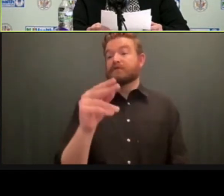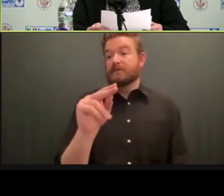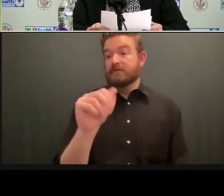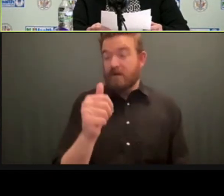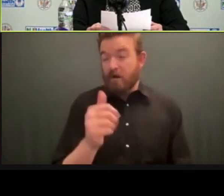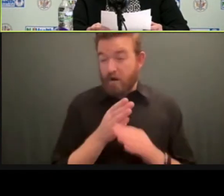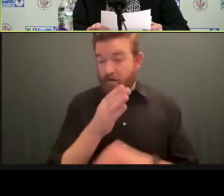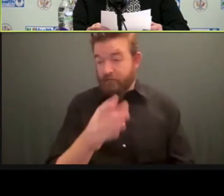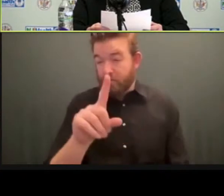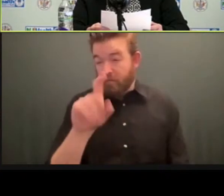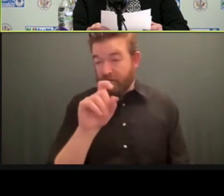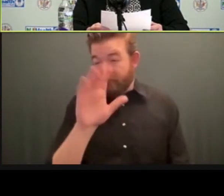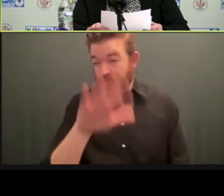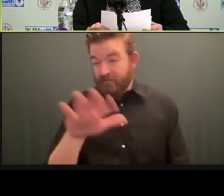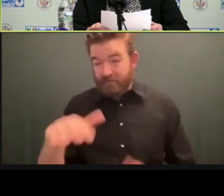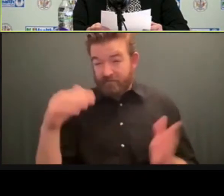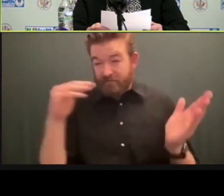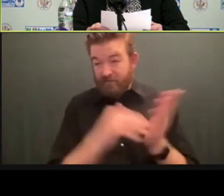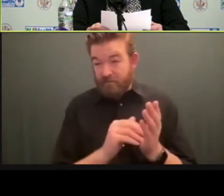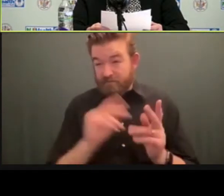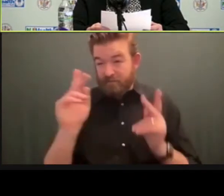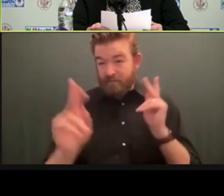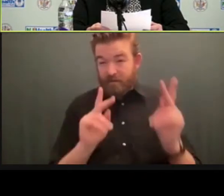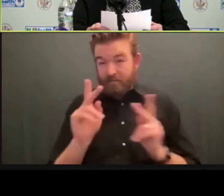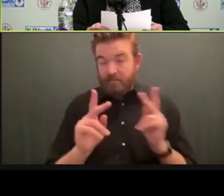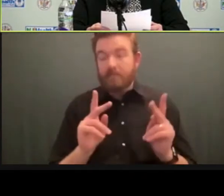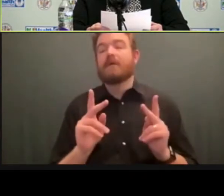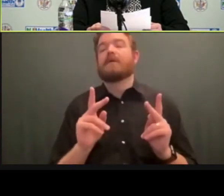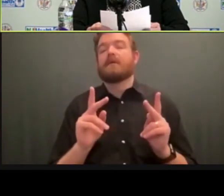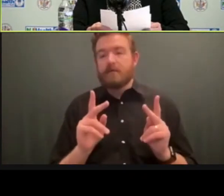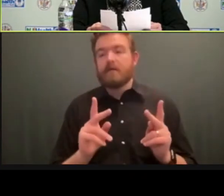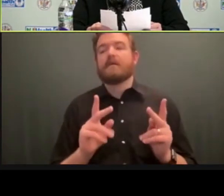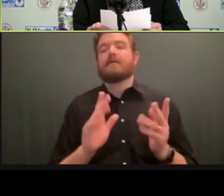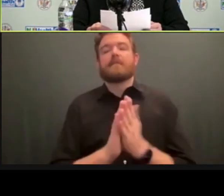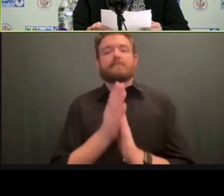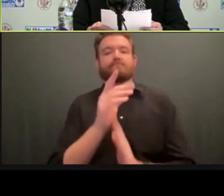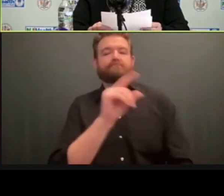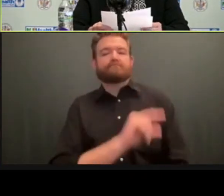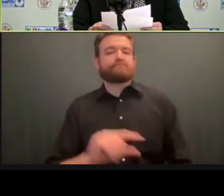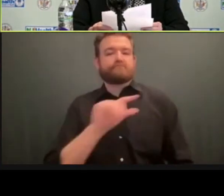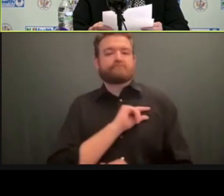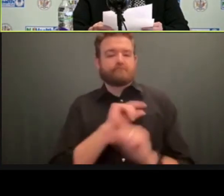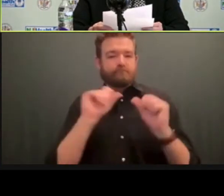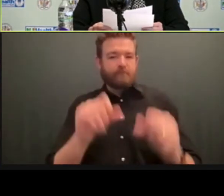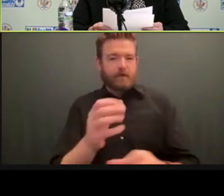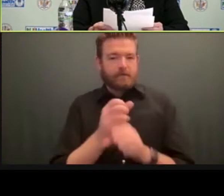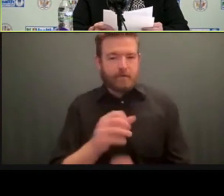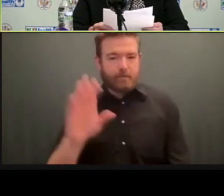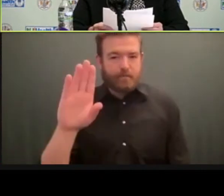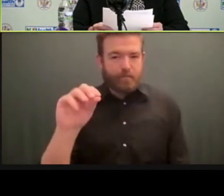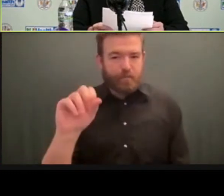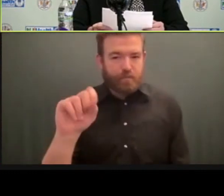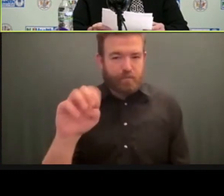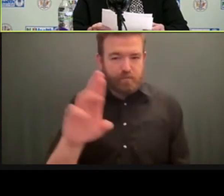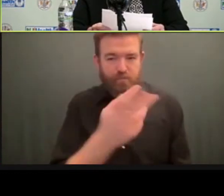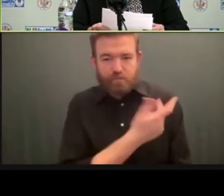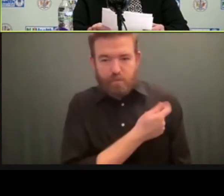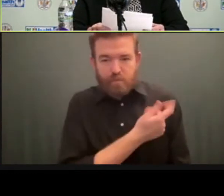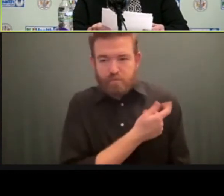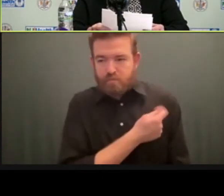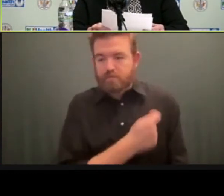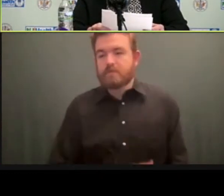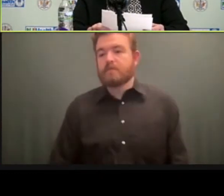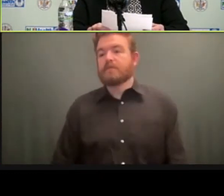61%, will be eligible for booster doses. We are awaiting similar approvals for the Moderna booster vaccine as